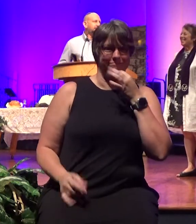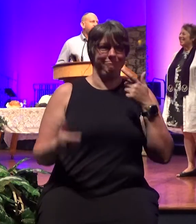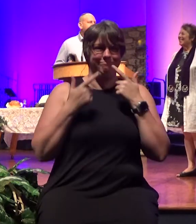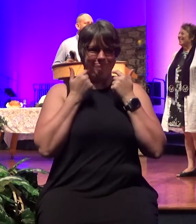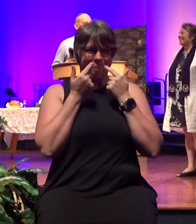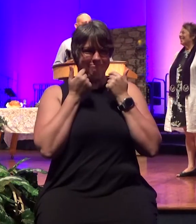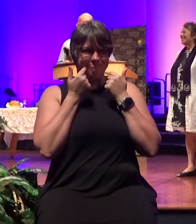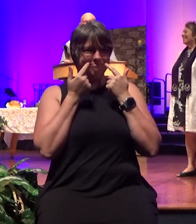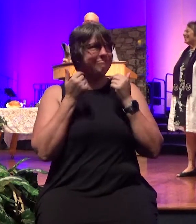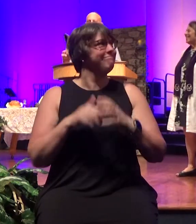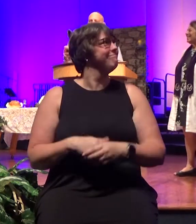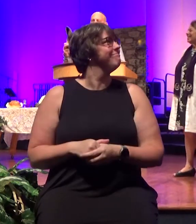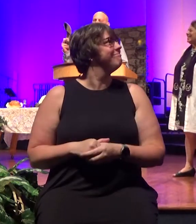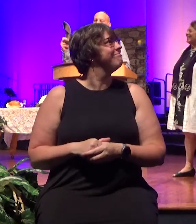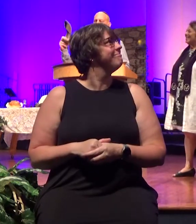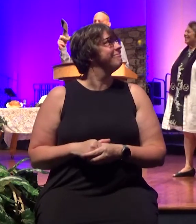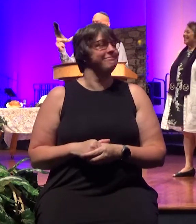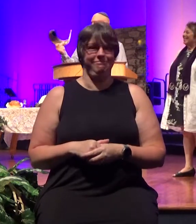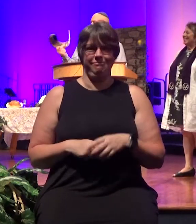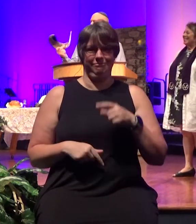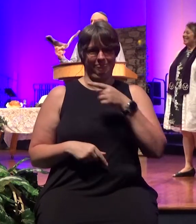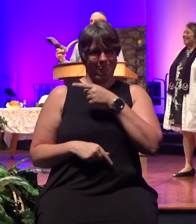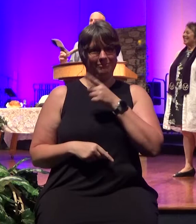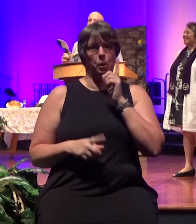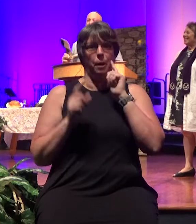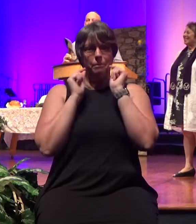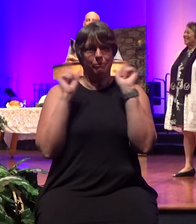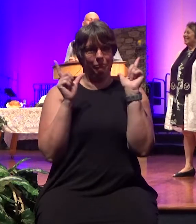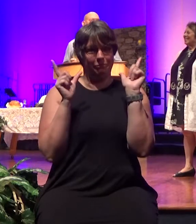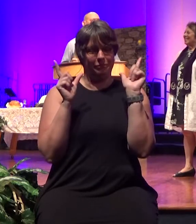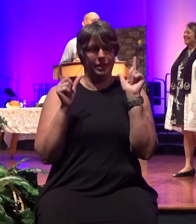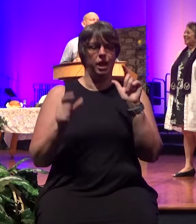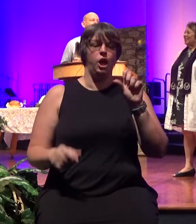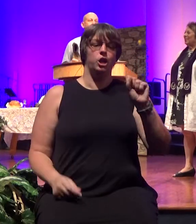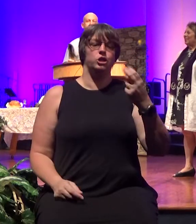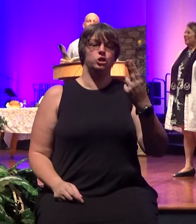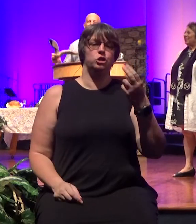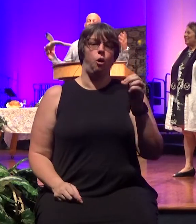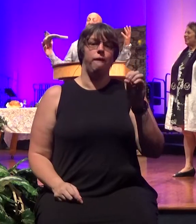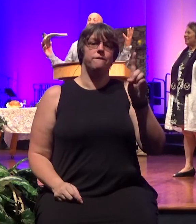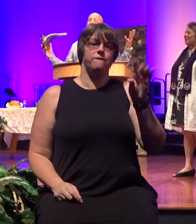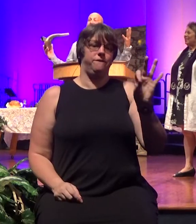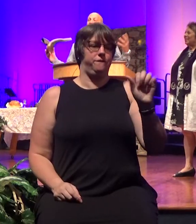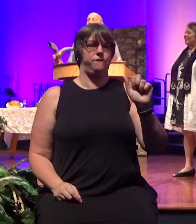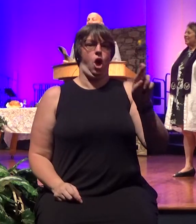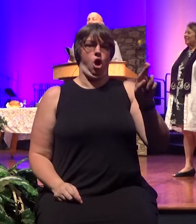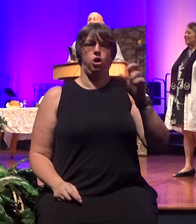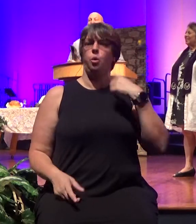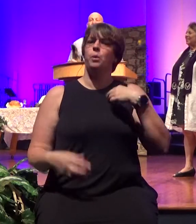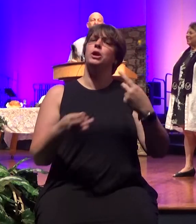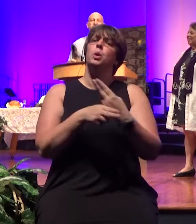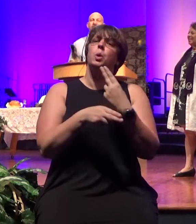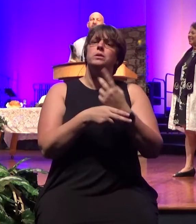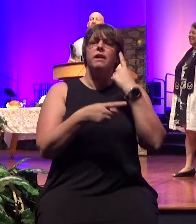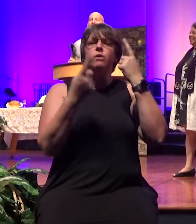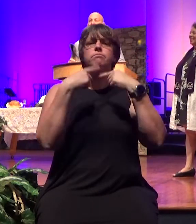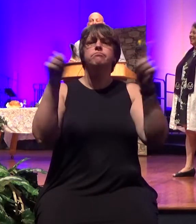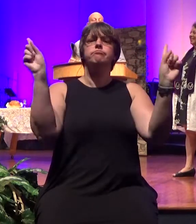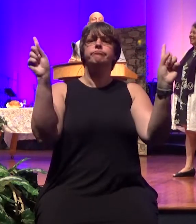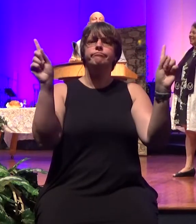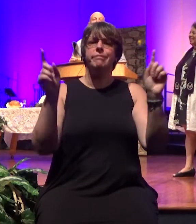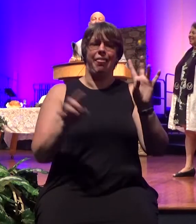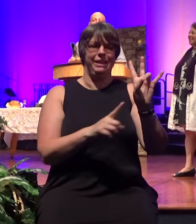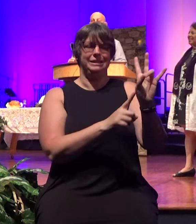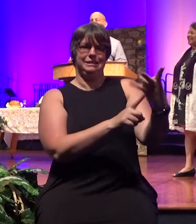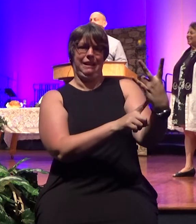This is the wake-up call. This shofar we use to announce, herald the onset of the 7th lunar month in the